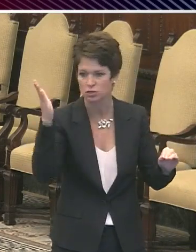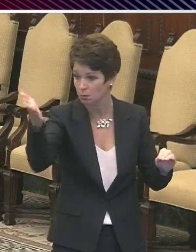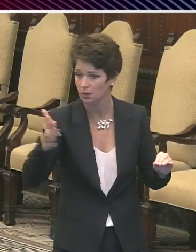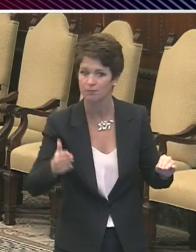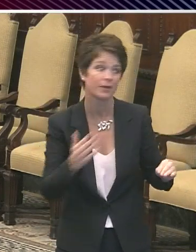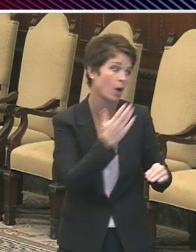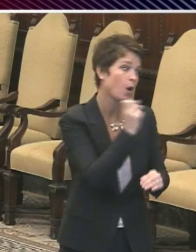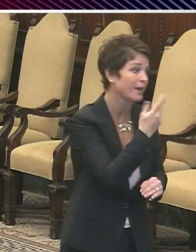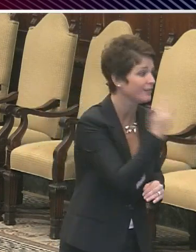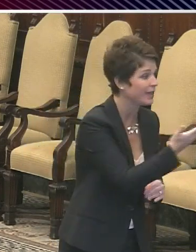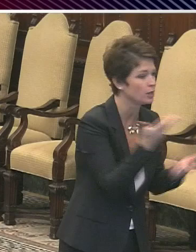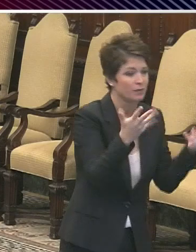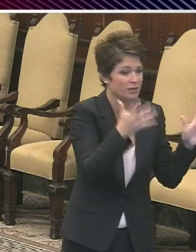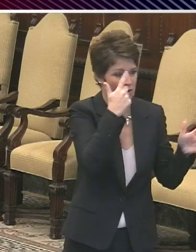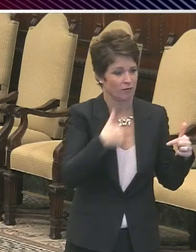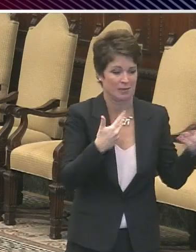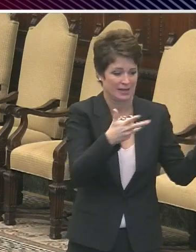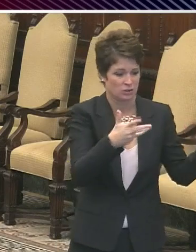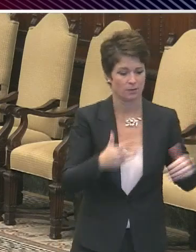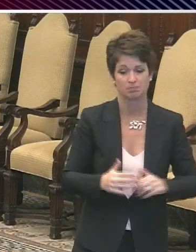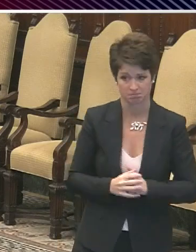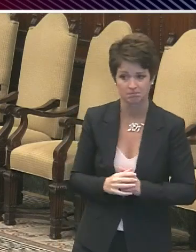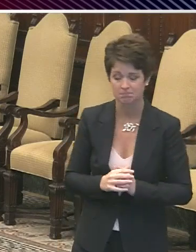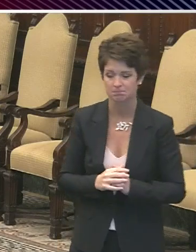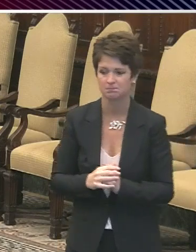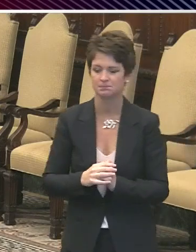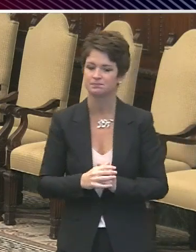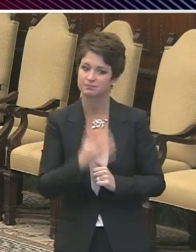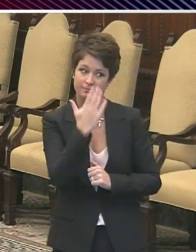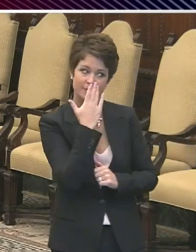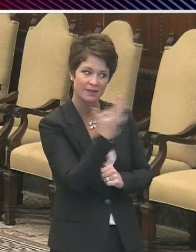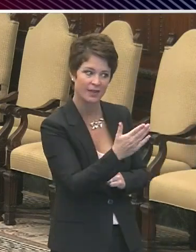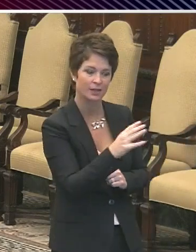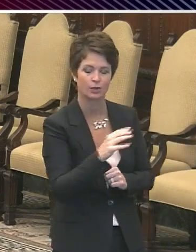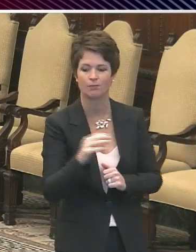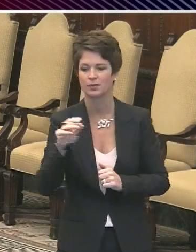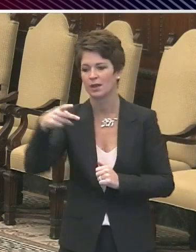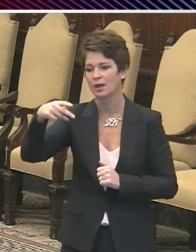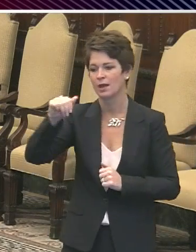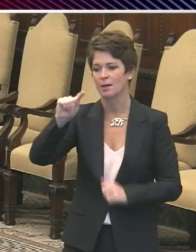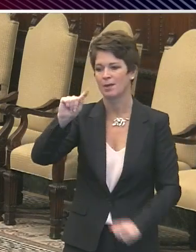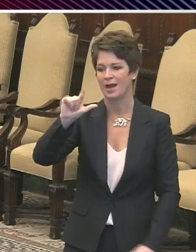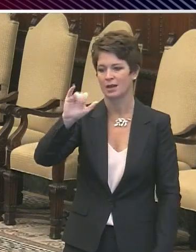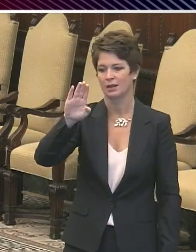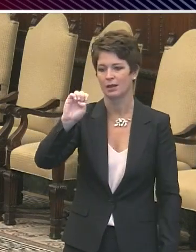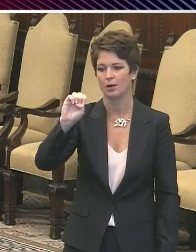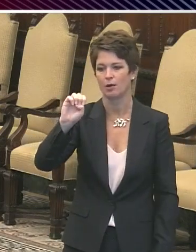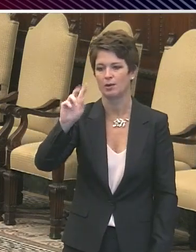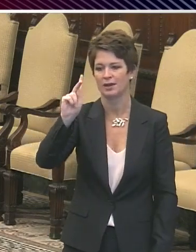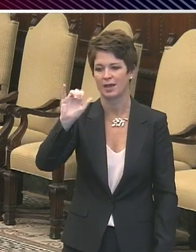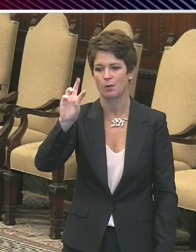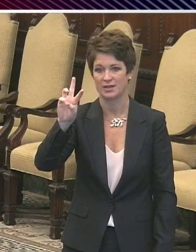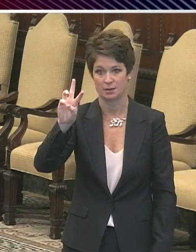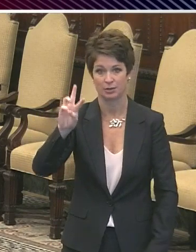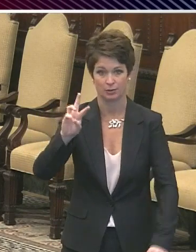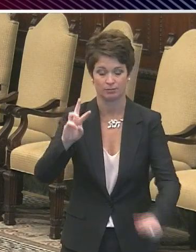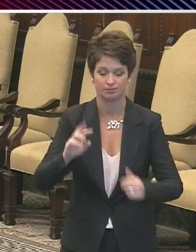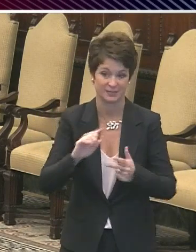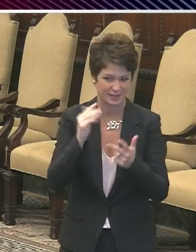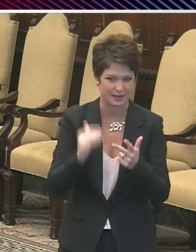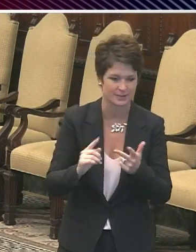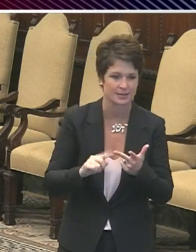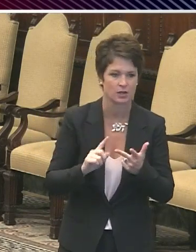Okay. Thank you. That's all. Yep. Great. Thank you, Michaela. Pat Loeb of KYW, you're up next. I